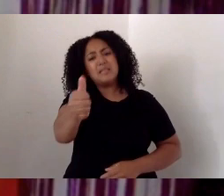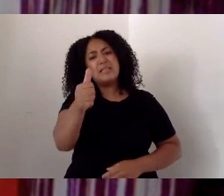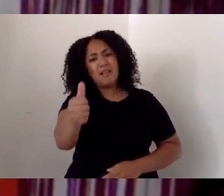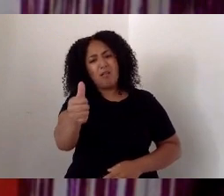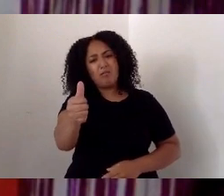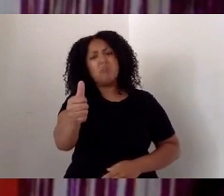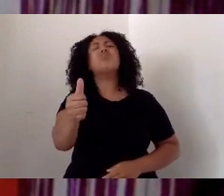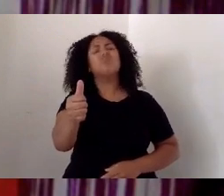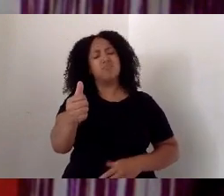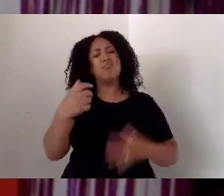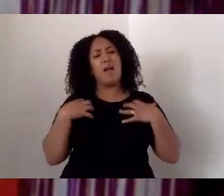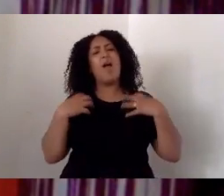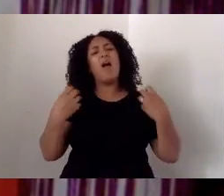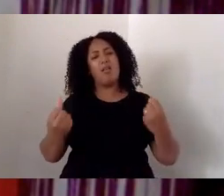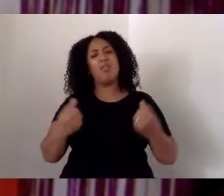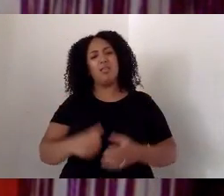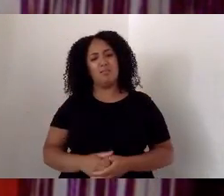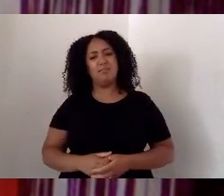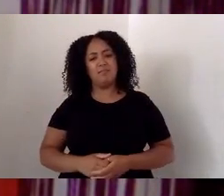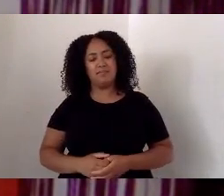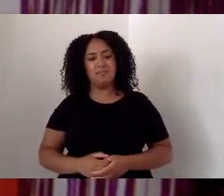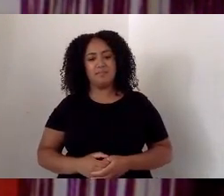live.